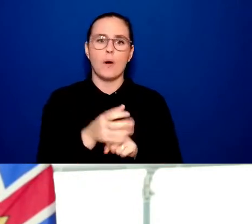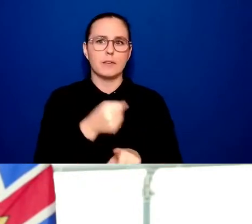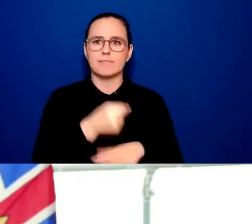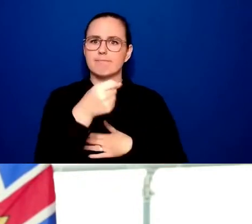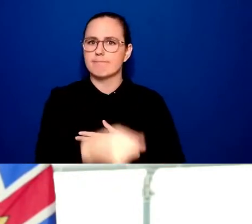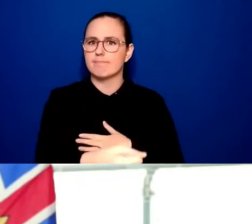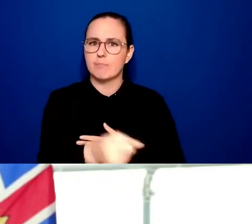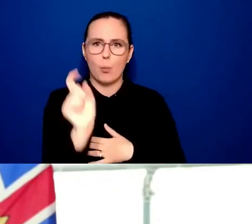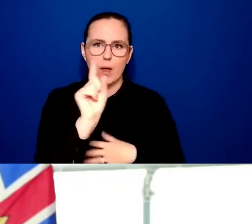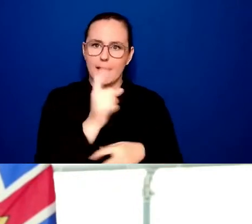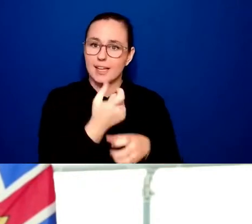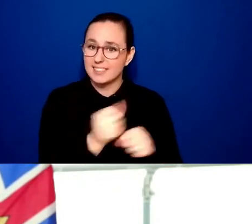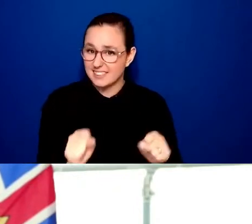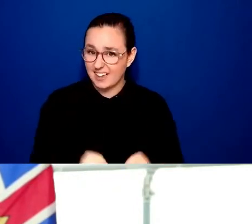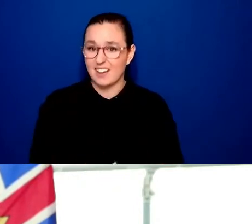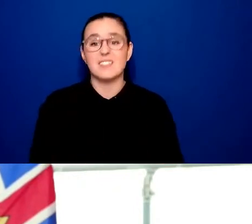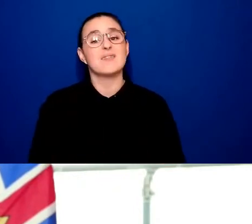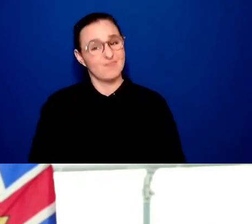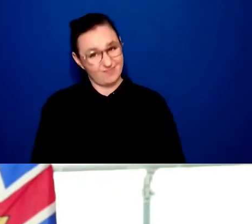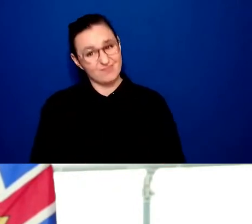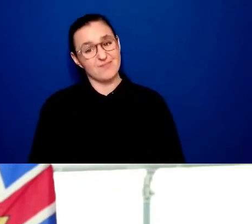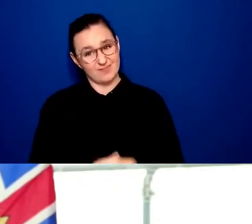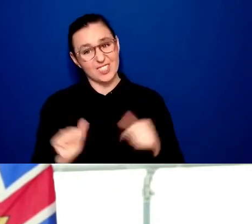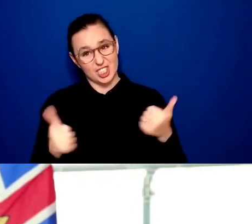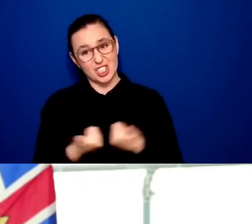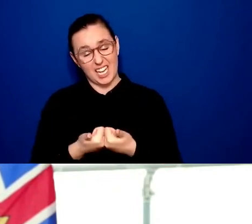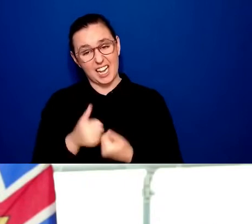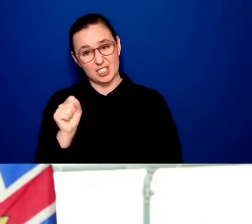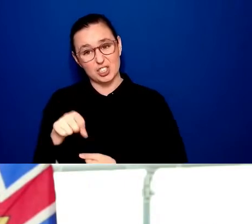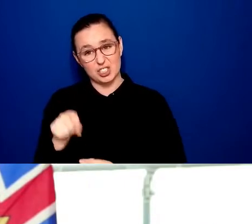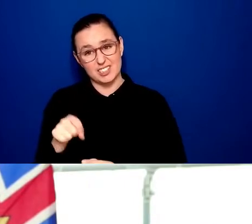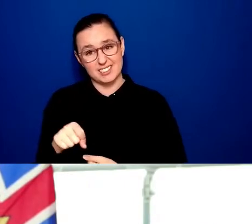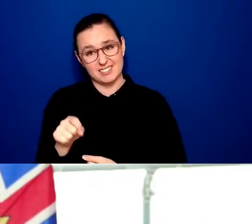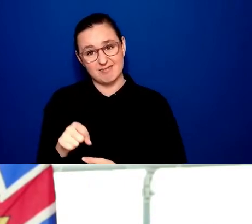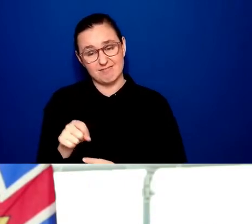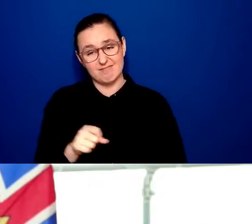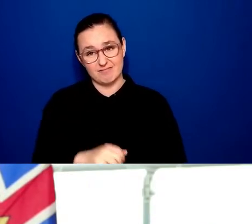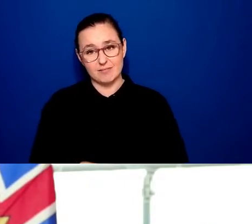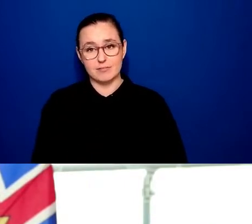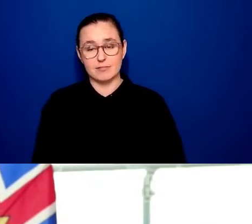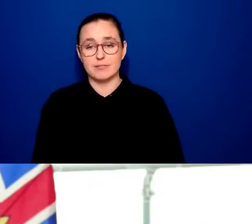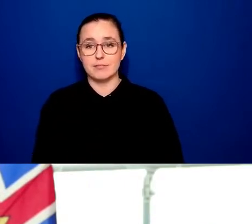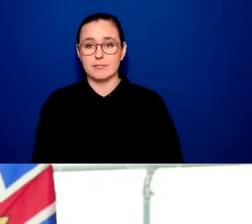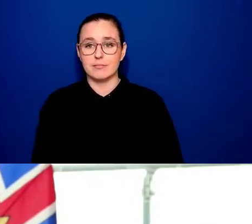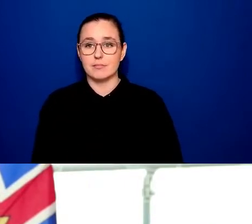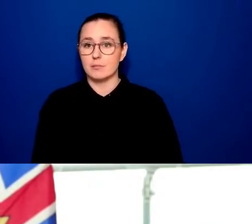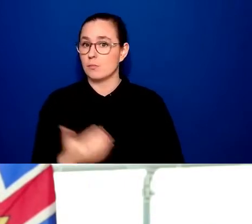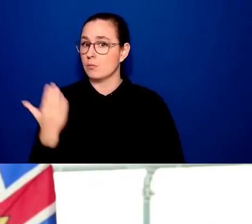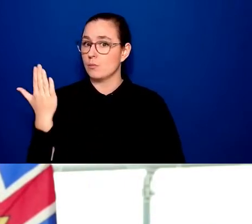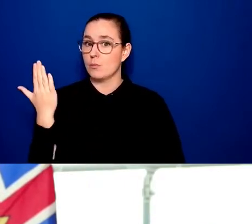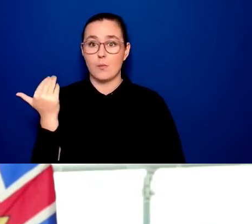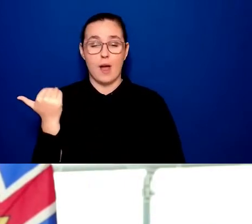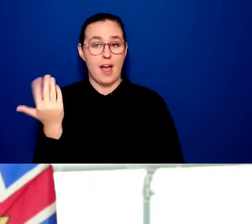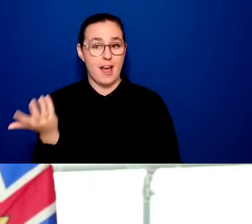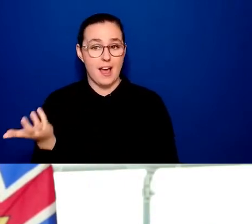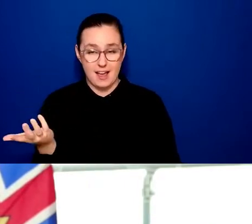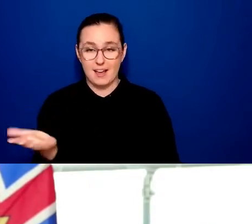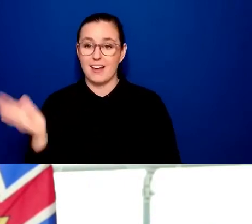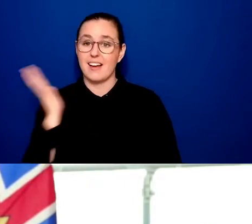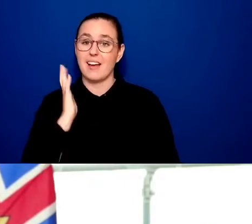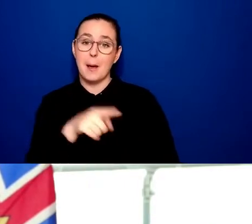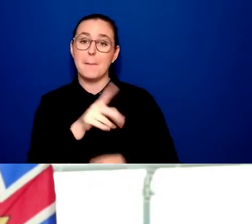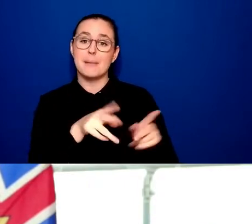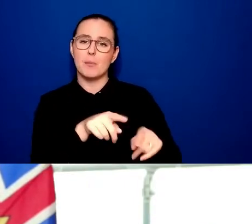has not been in the last year, because many of the places where people were being supported